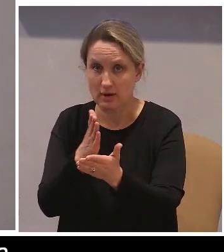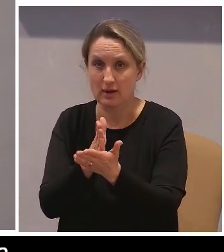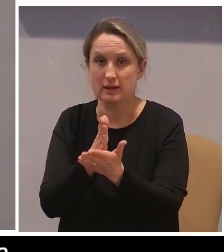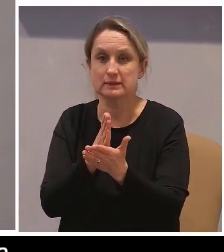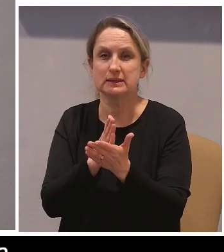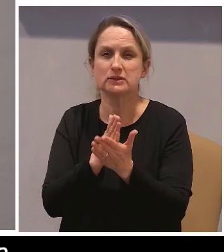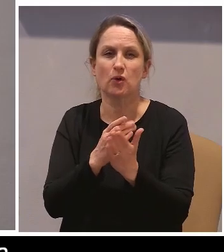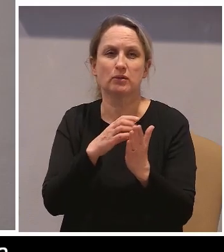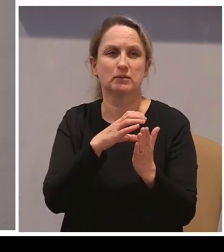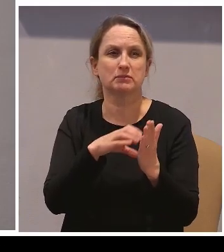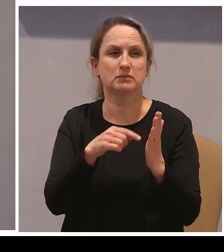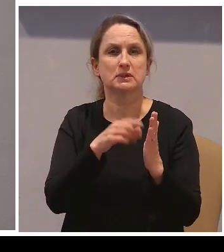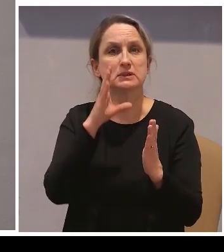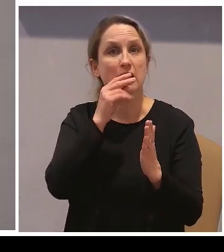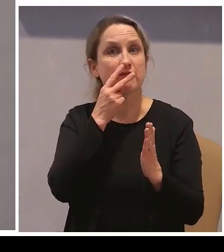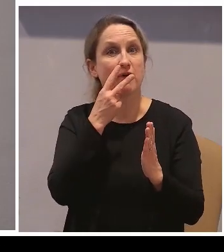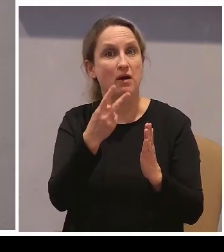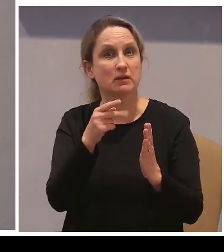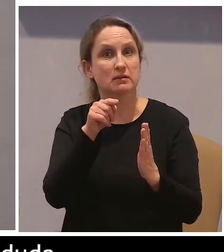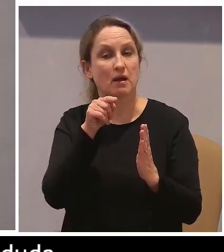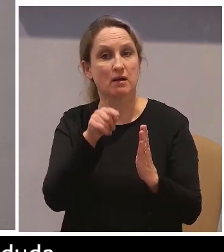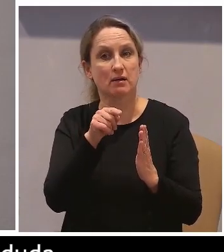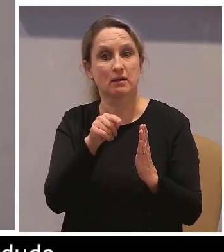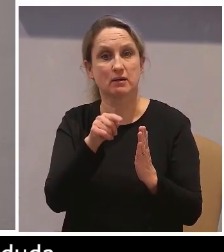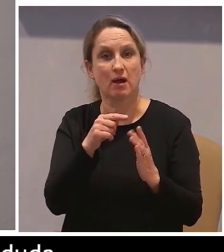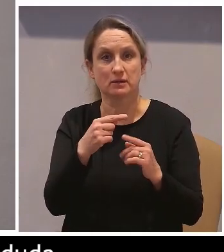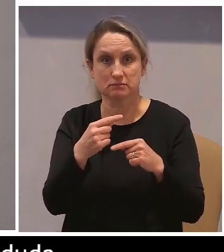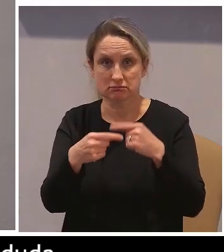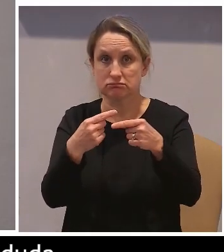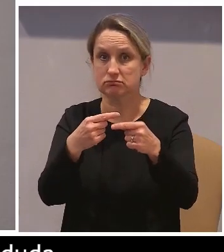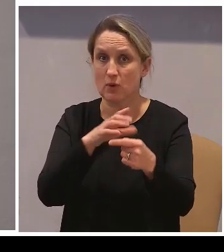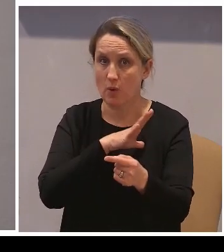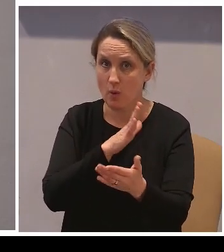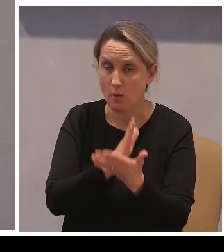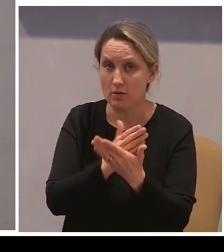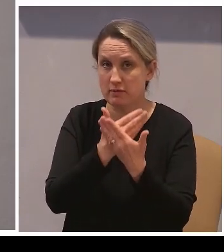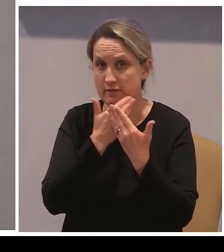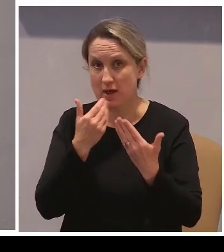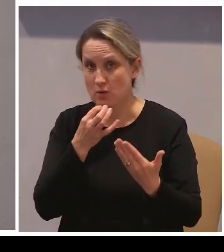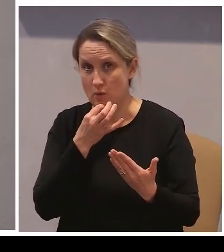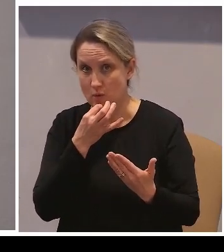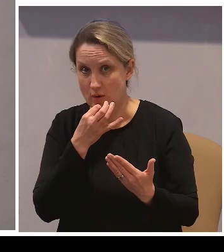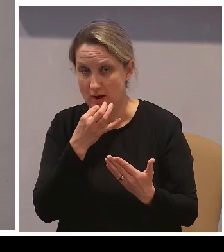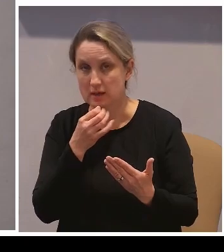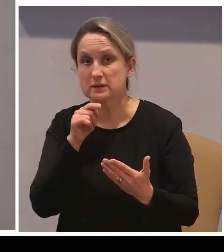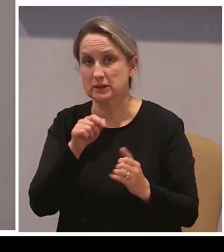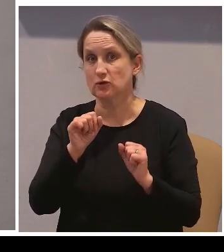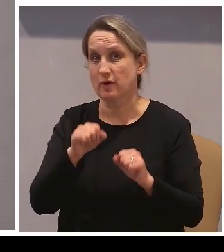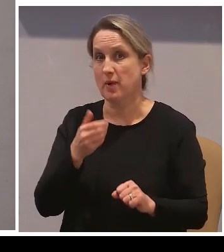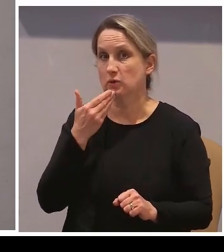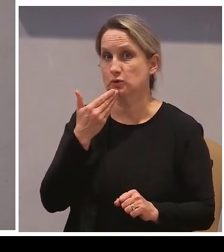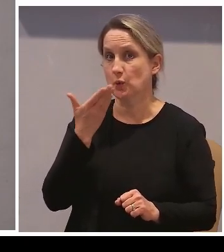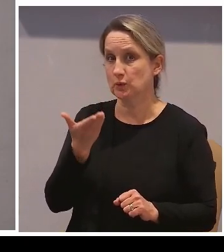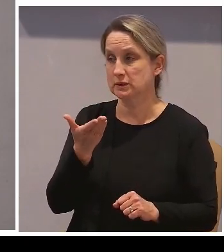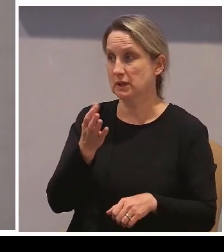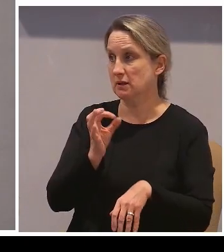section there when you can see if it's recruiting. So if it's recruiting, then it's a possibility to ask that if the